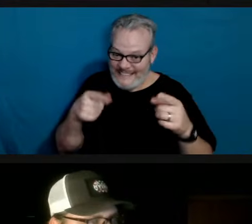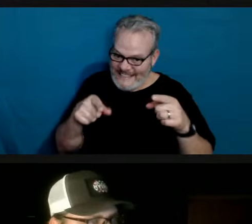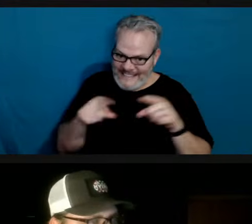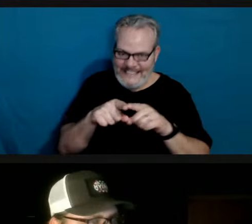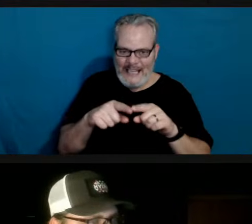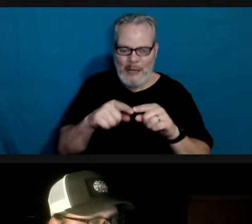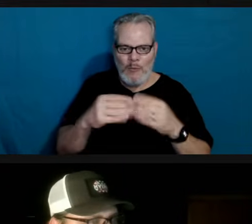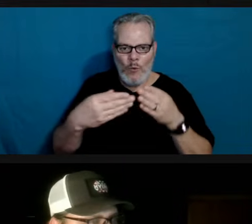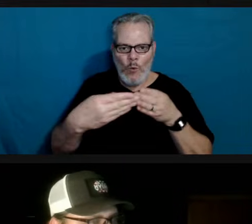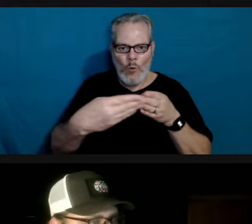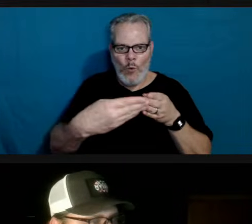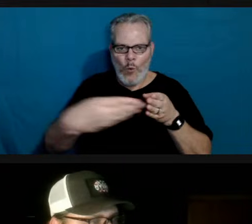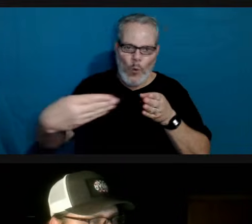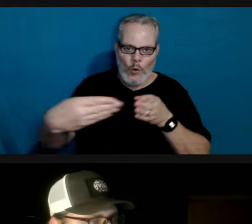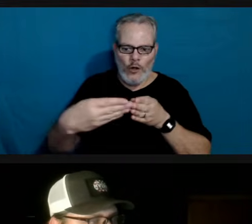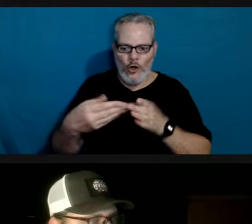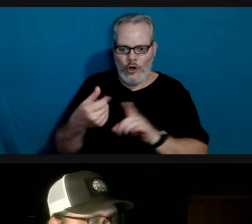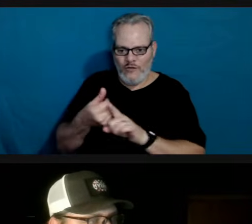up, right?